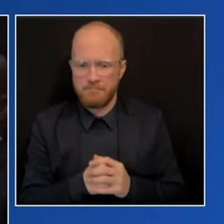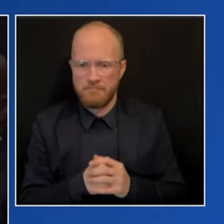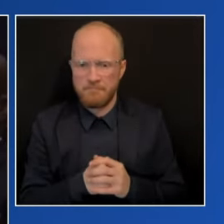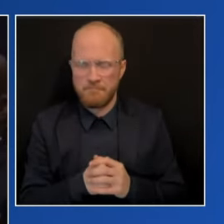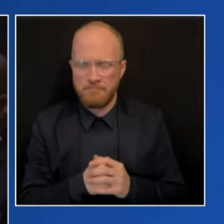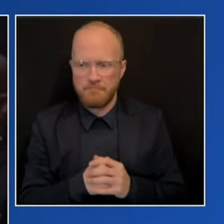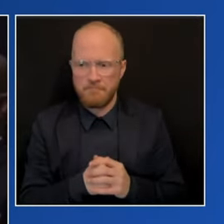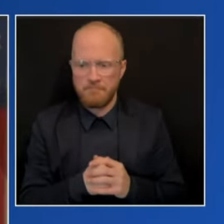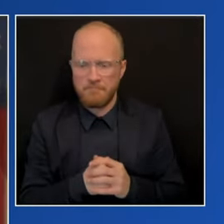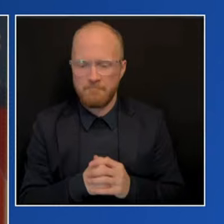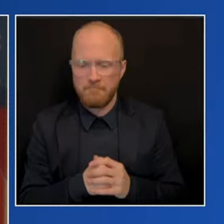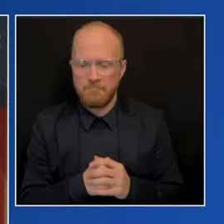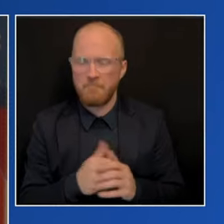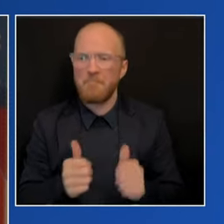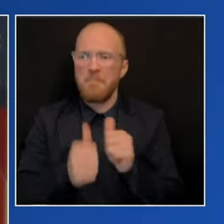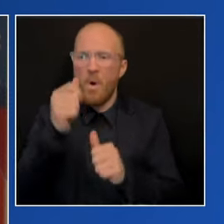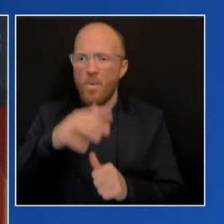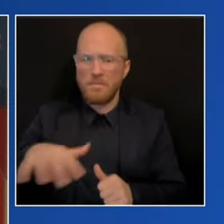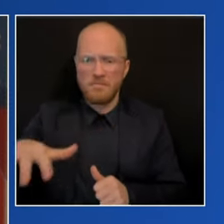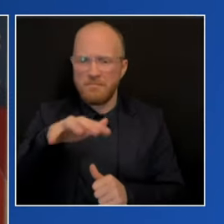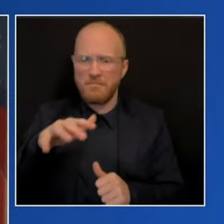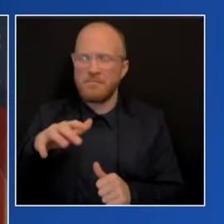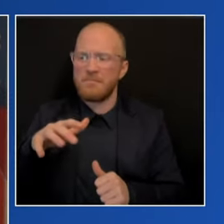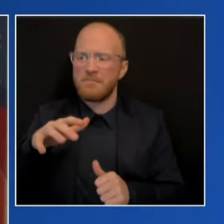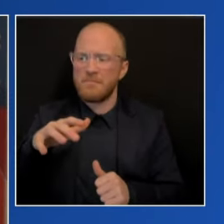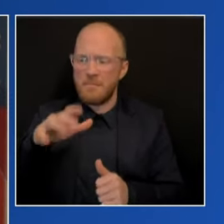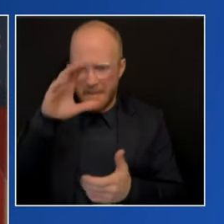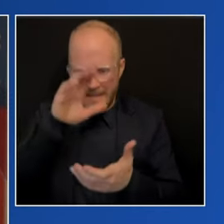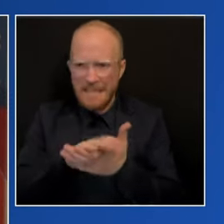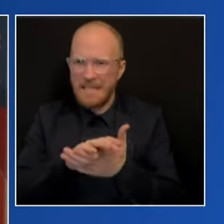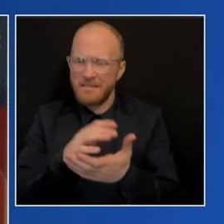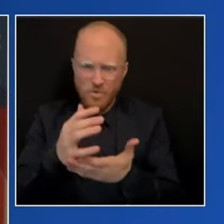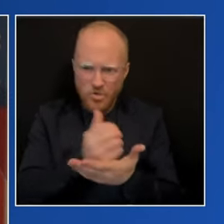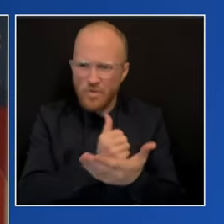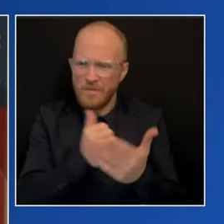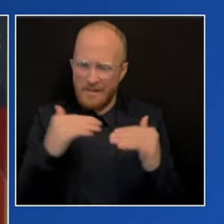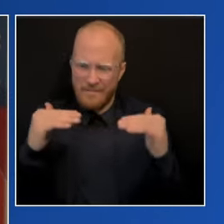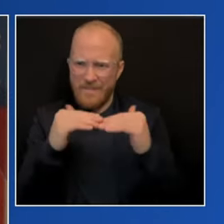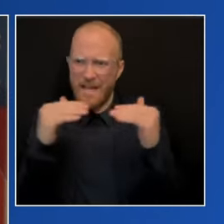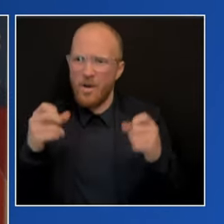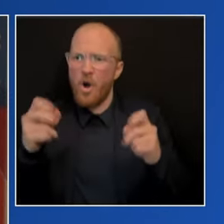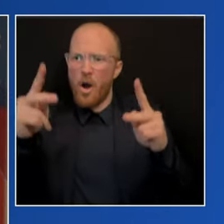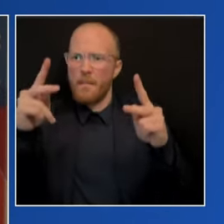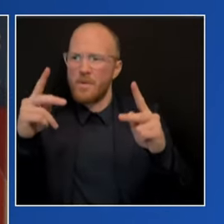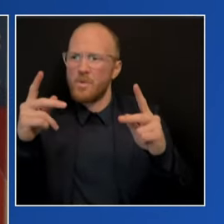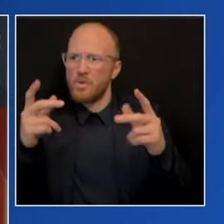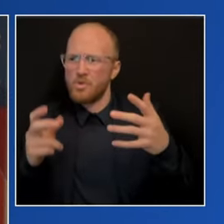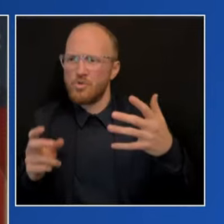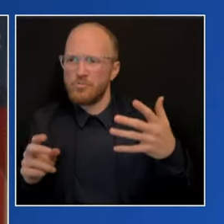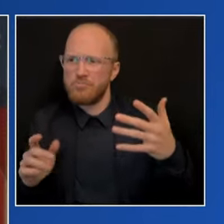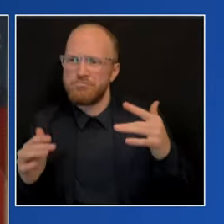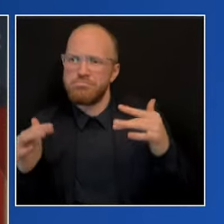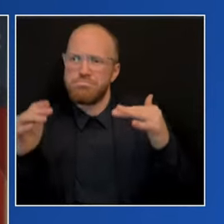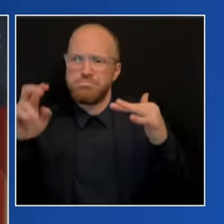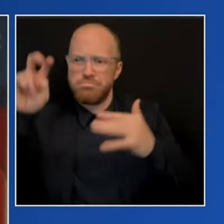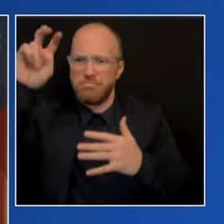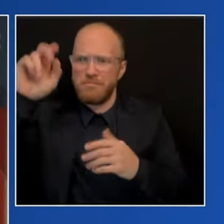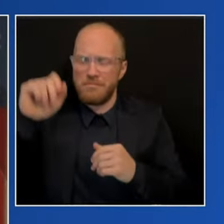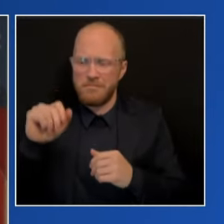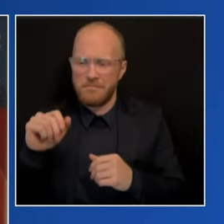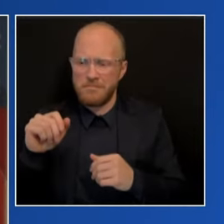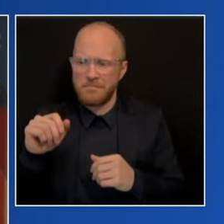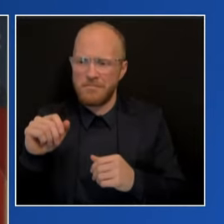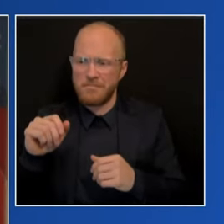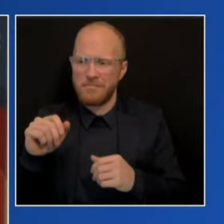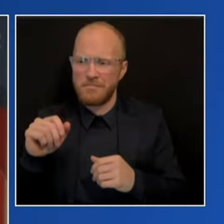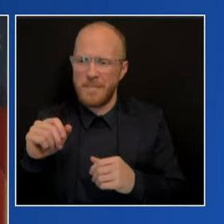the vast majority of us still believe that everyone deserves a fair shot at making it. We're still a nation that gives hate no safe